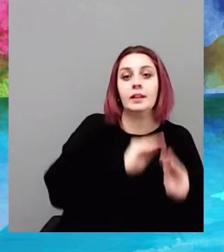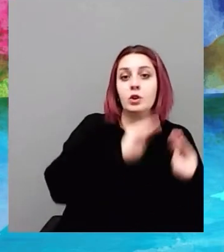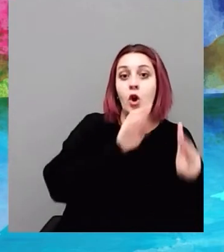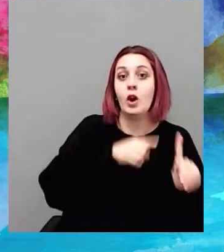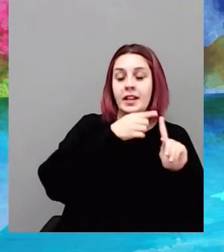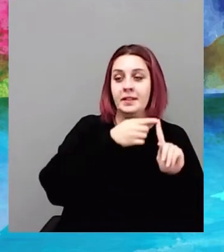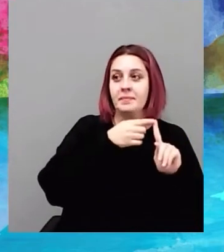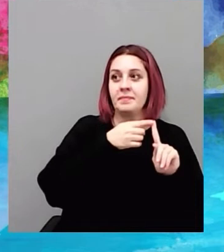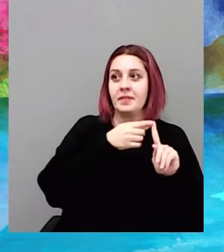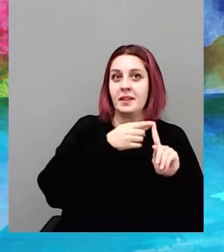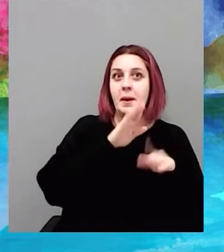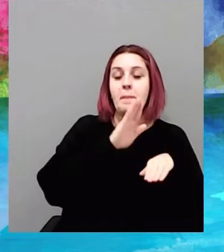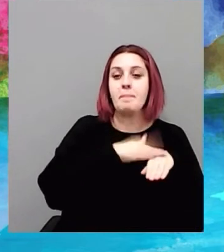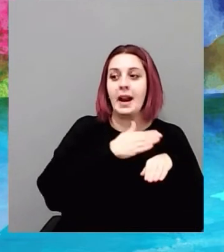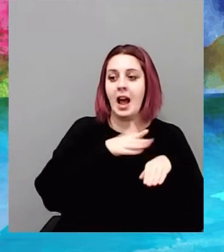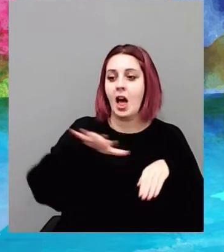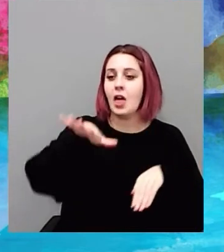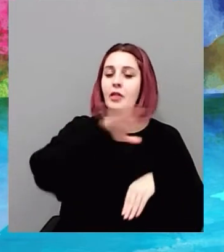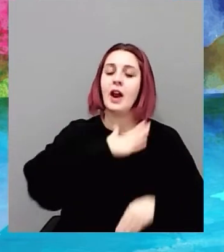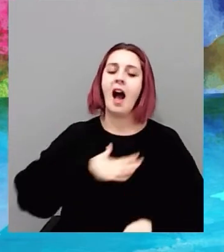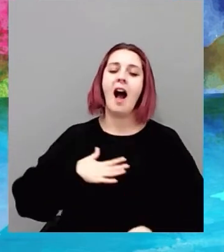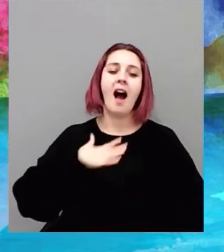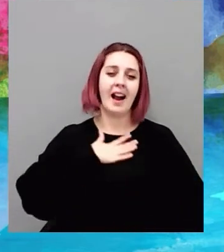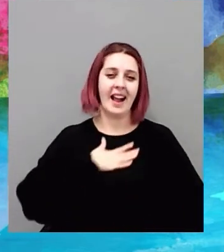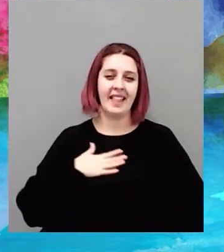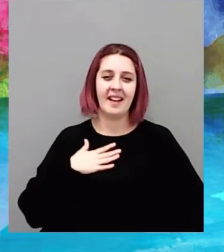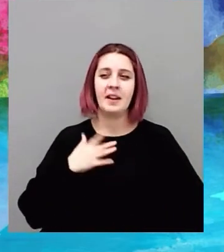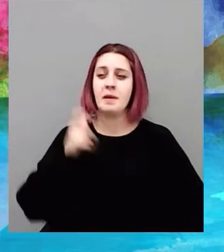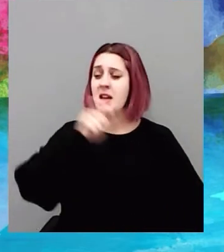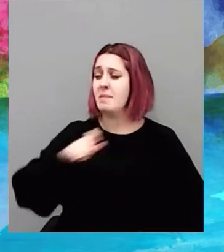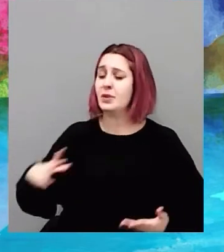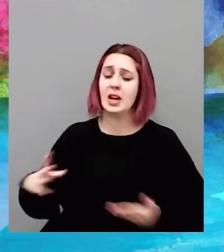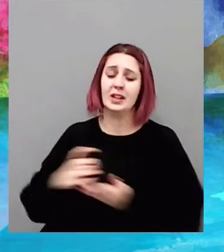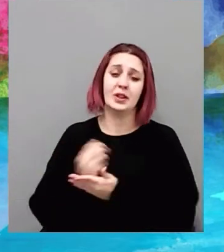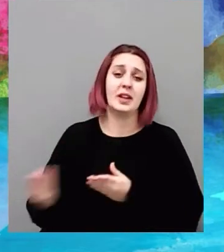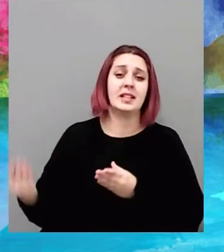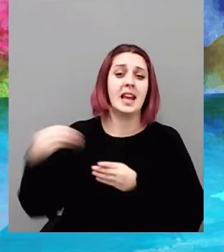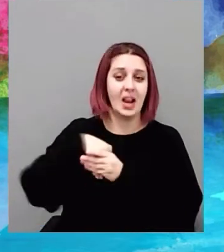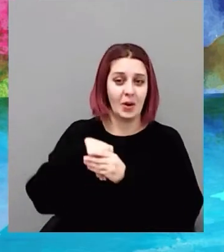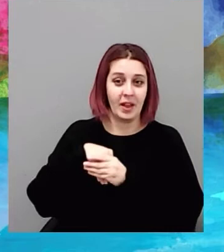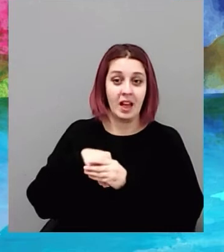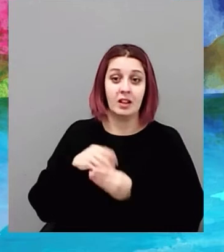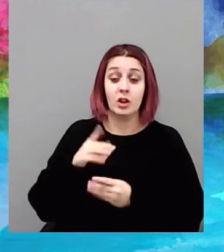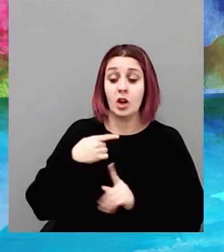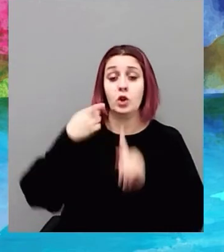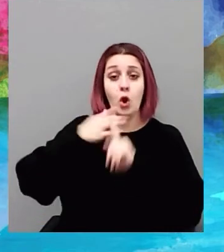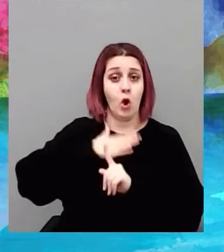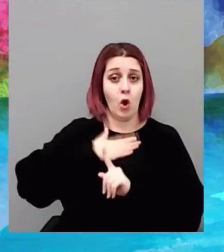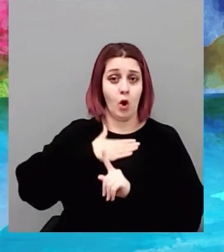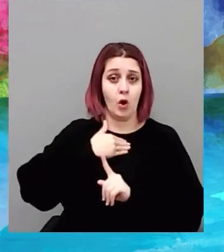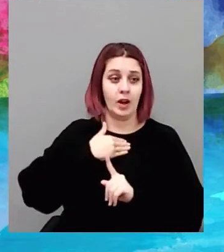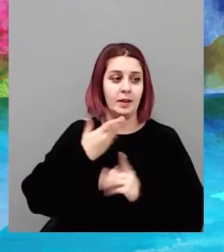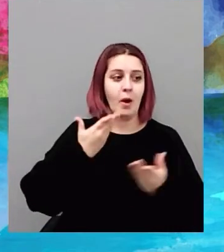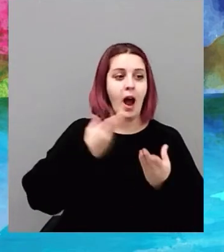city. So that's what we did with them. And we're here on the ARAS scale,